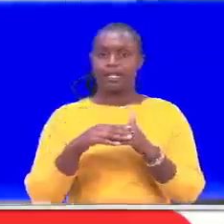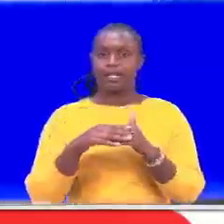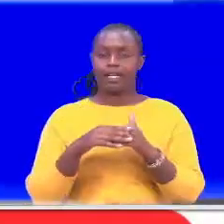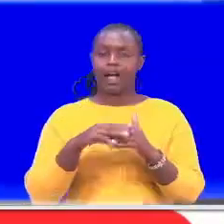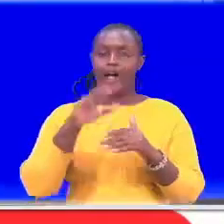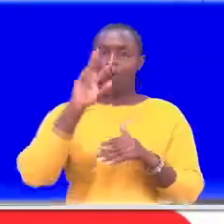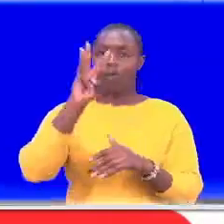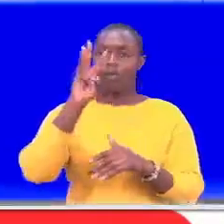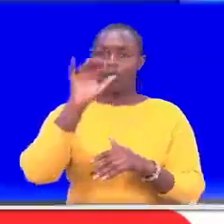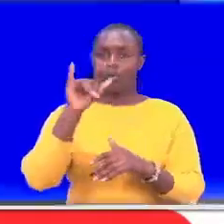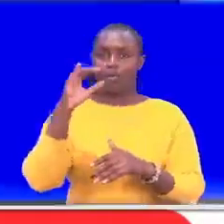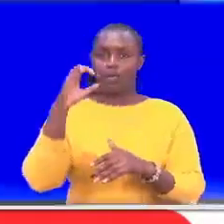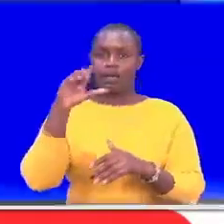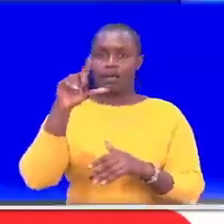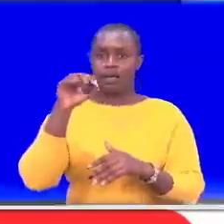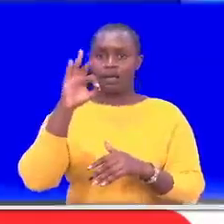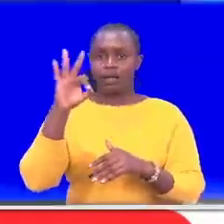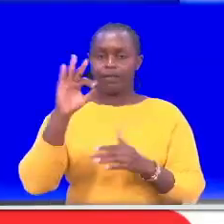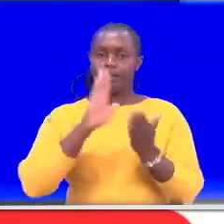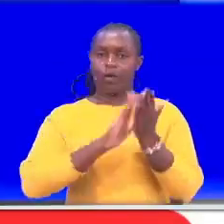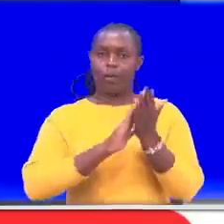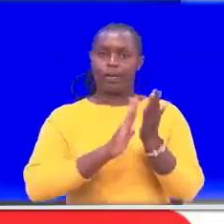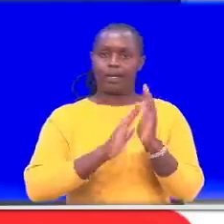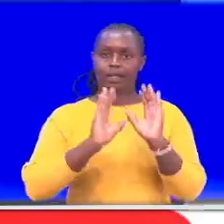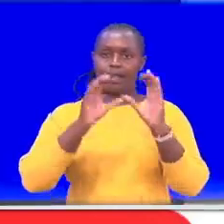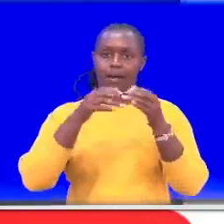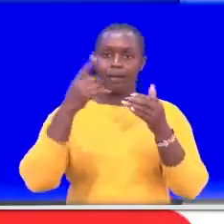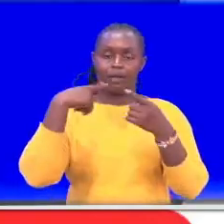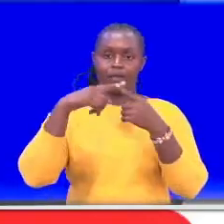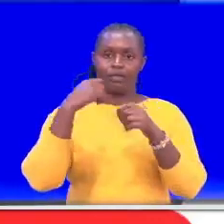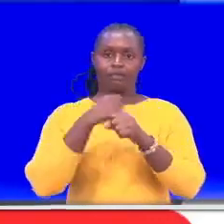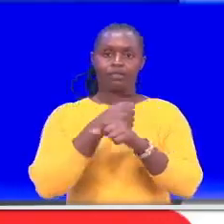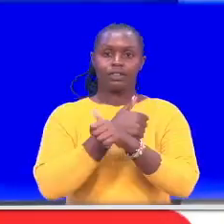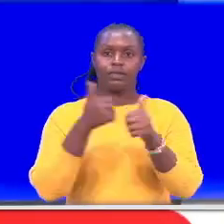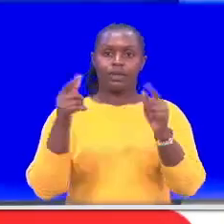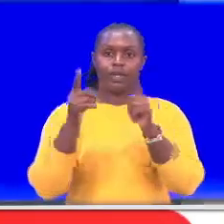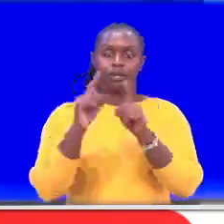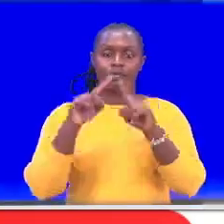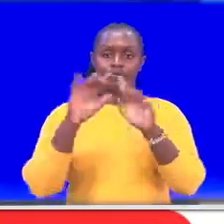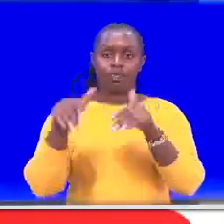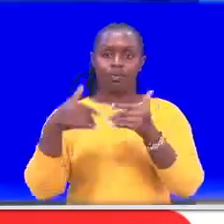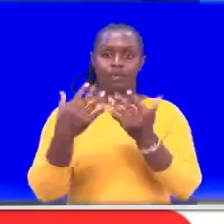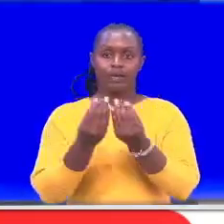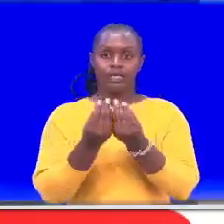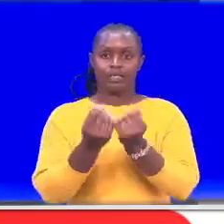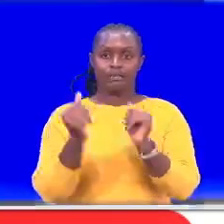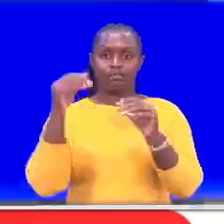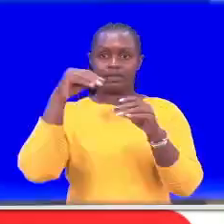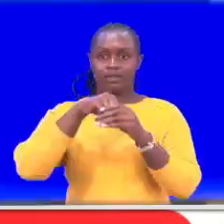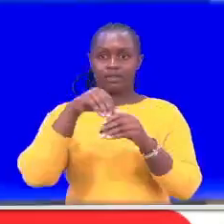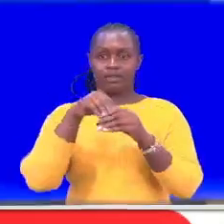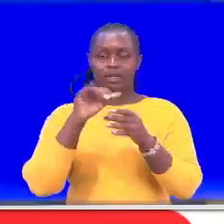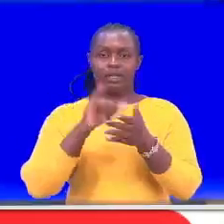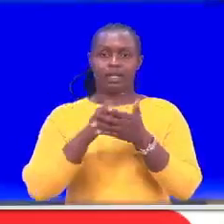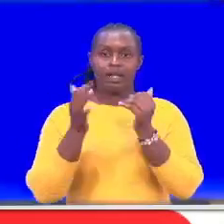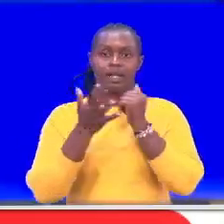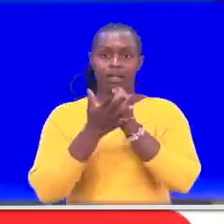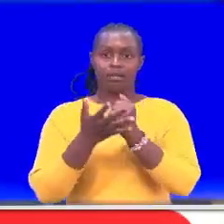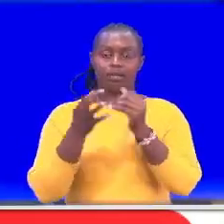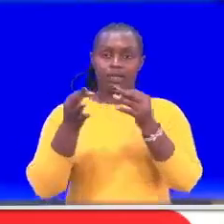Shamia commended the company for spearheading innovative investment solutions that are geared towards financial inclusion.